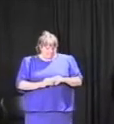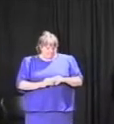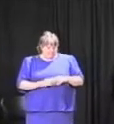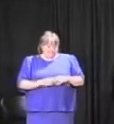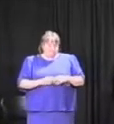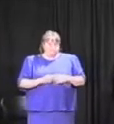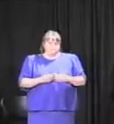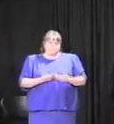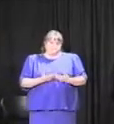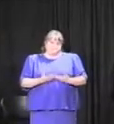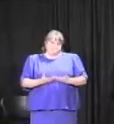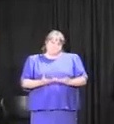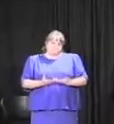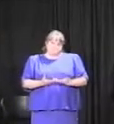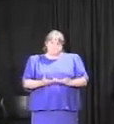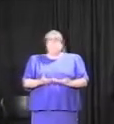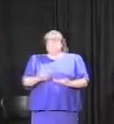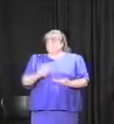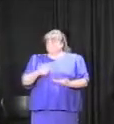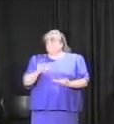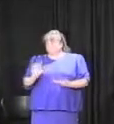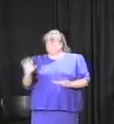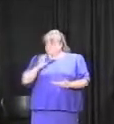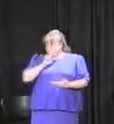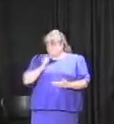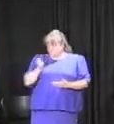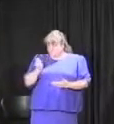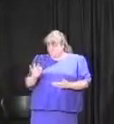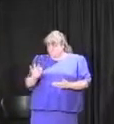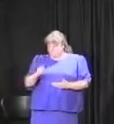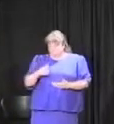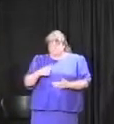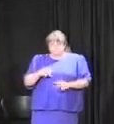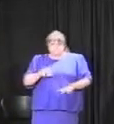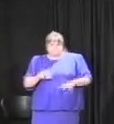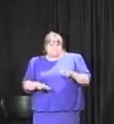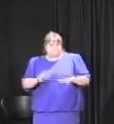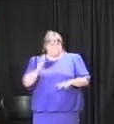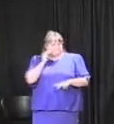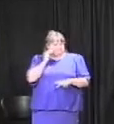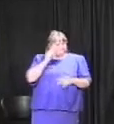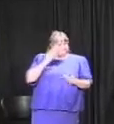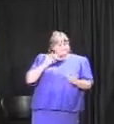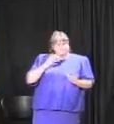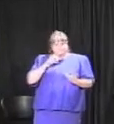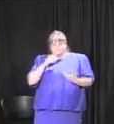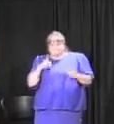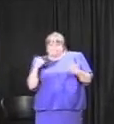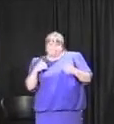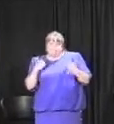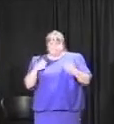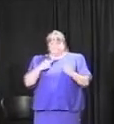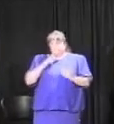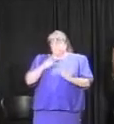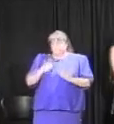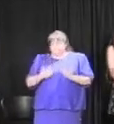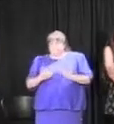Well, I was 19, unsure of myself, kind of insecure, you know.